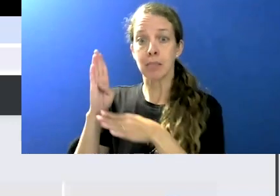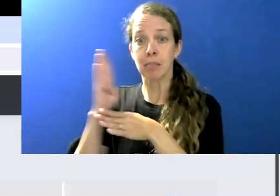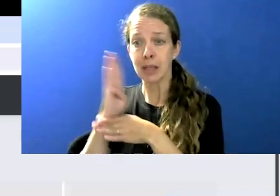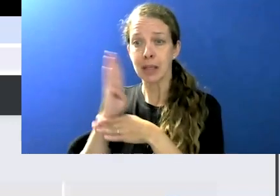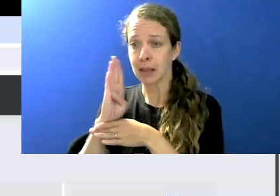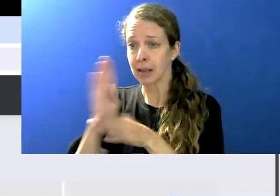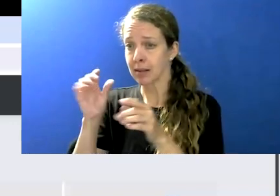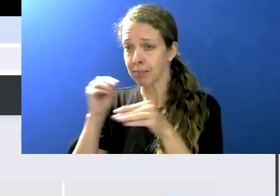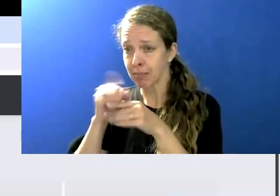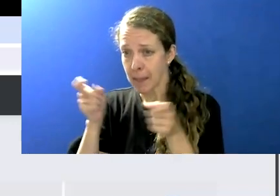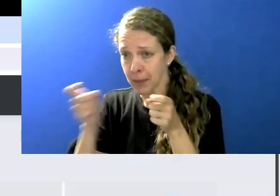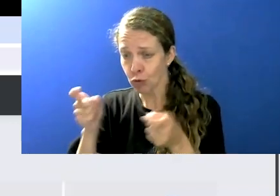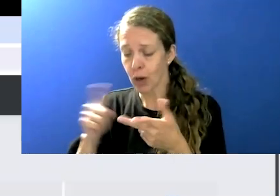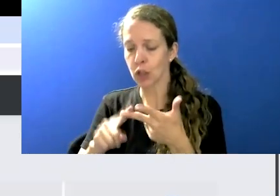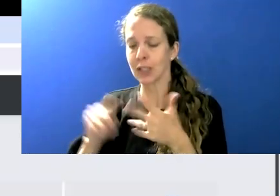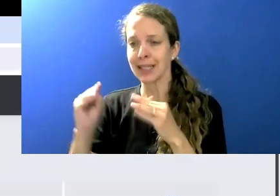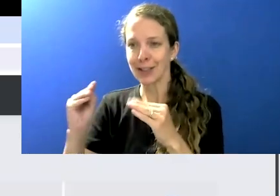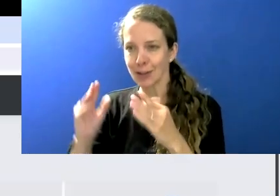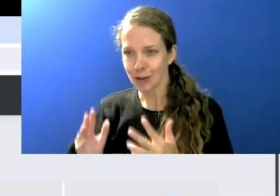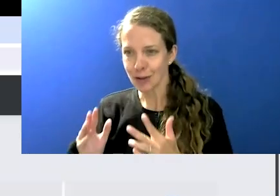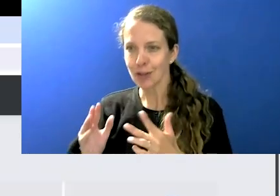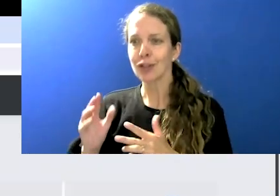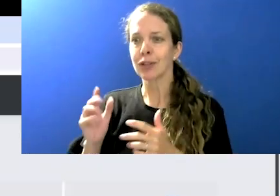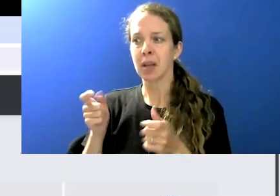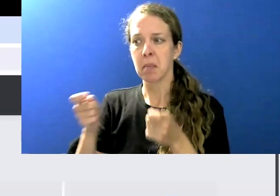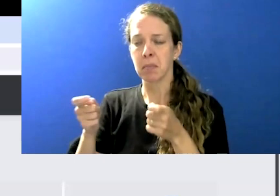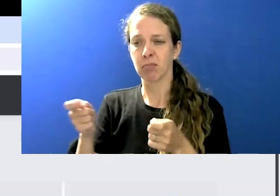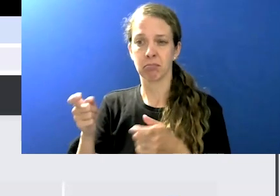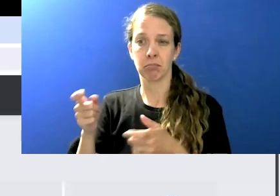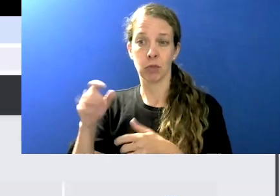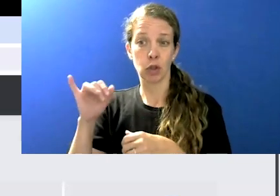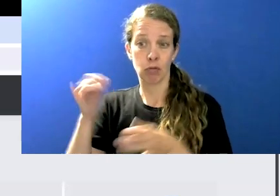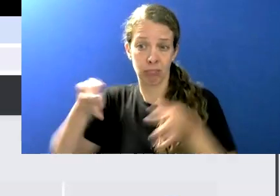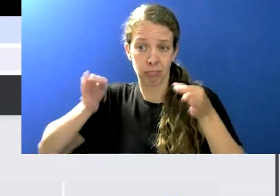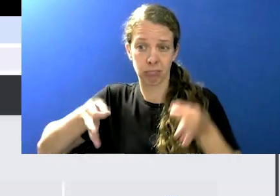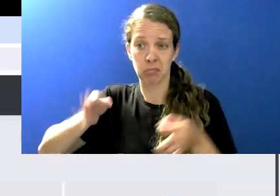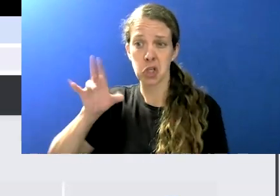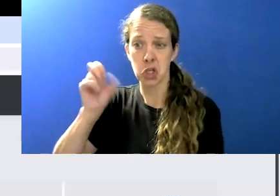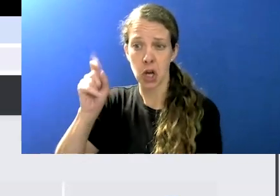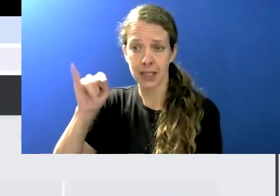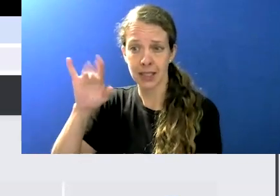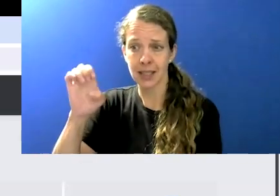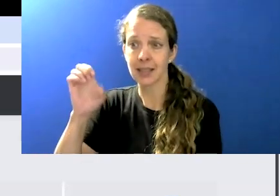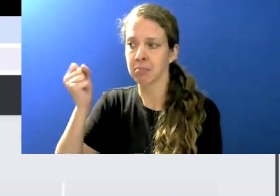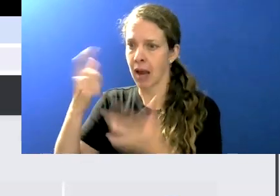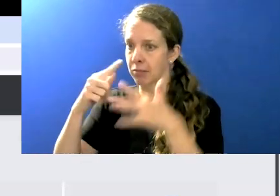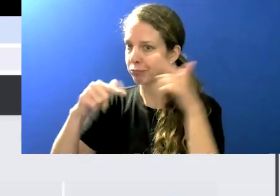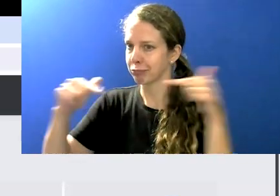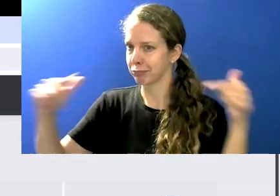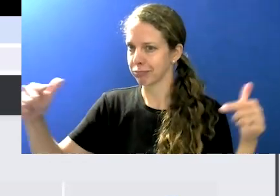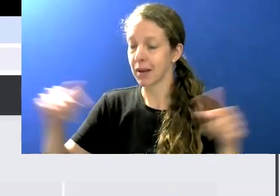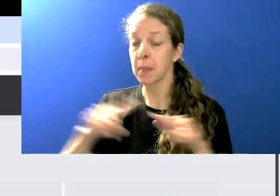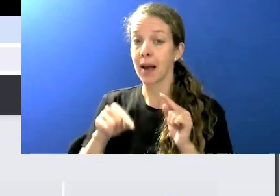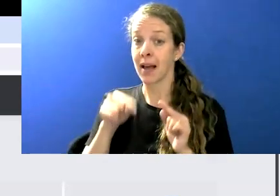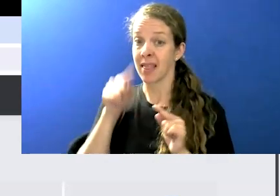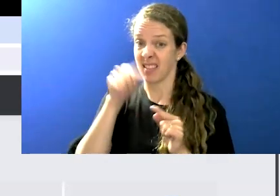administration, teachers, administration of justice. So it's a variety of a variety of things. But these